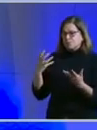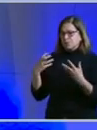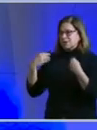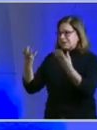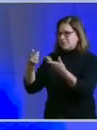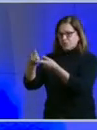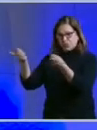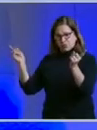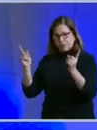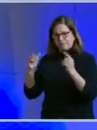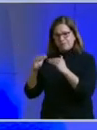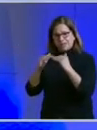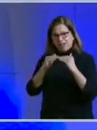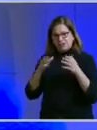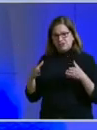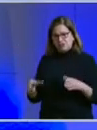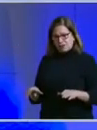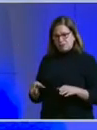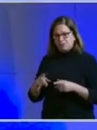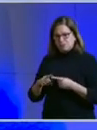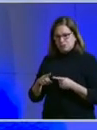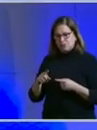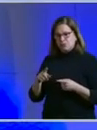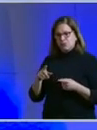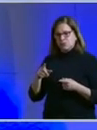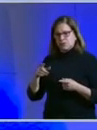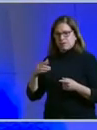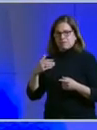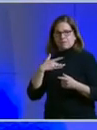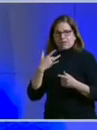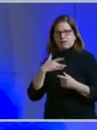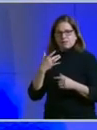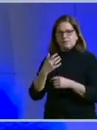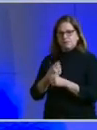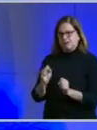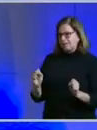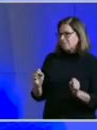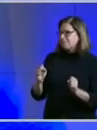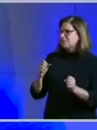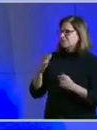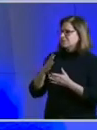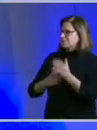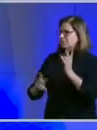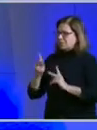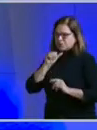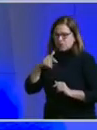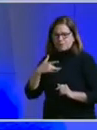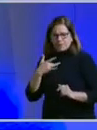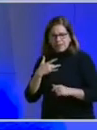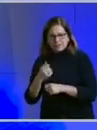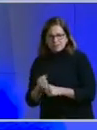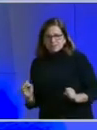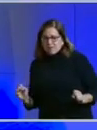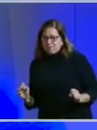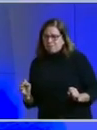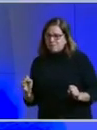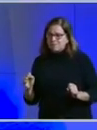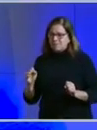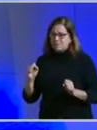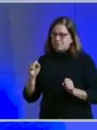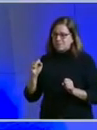feel safe in their neighborhoods, or when everyone doesn't have the same opportunity to live a long and productive